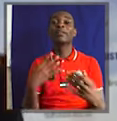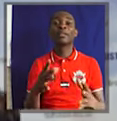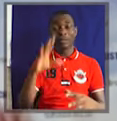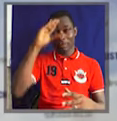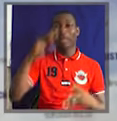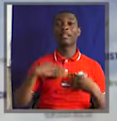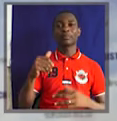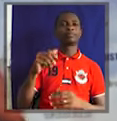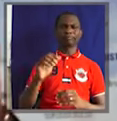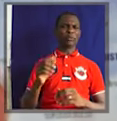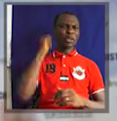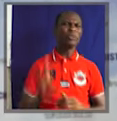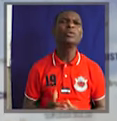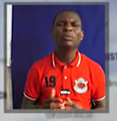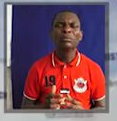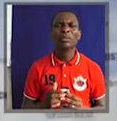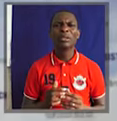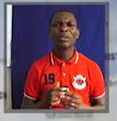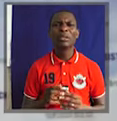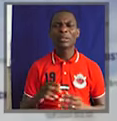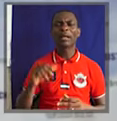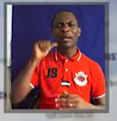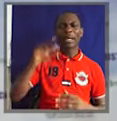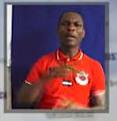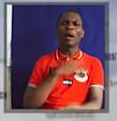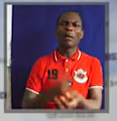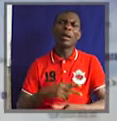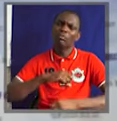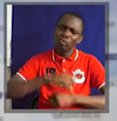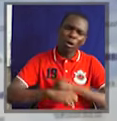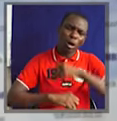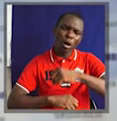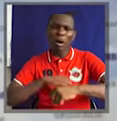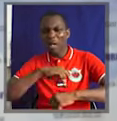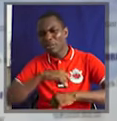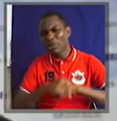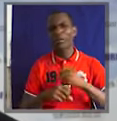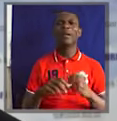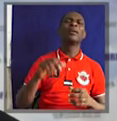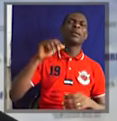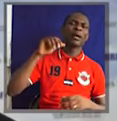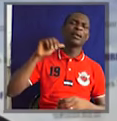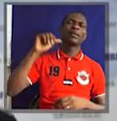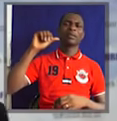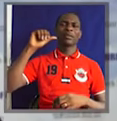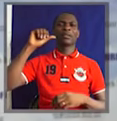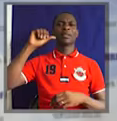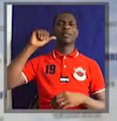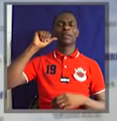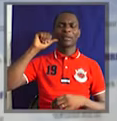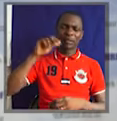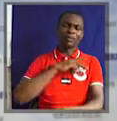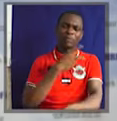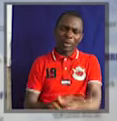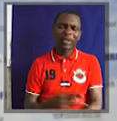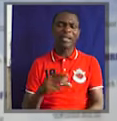ho abre no ho abre no ho abre no ho abre no ho asasi so me da popa wo tie me na wonnim so onam a wo break na ogu ahome